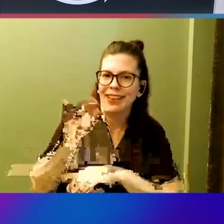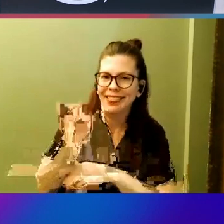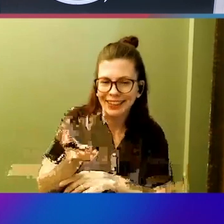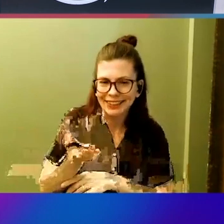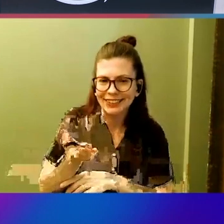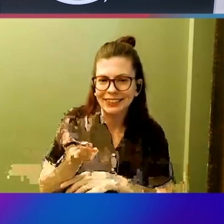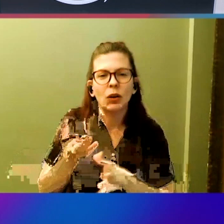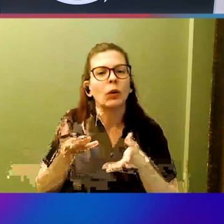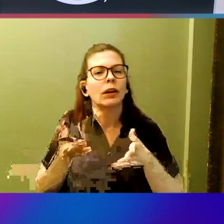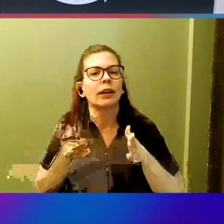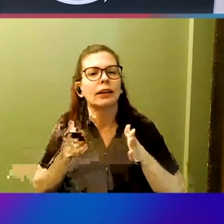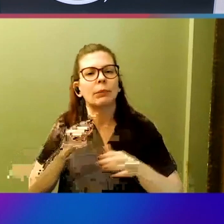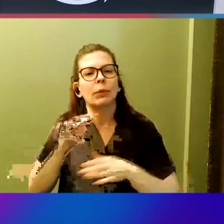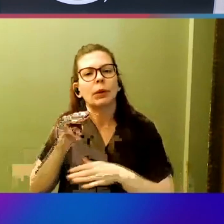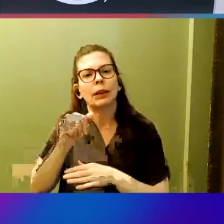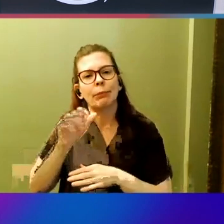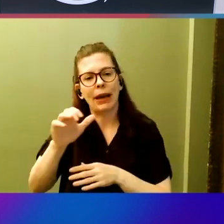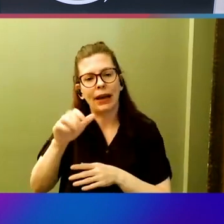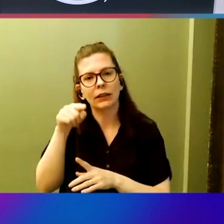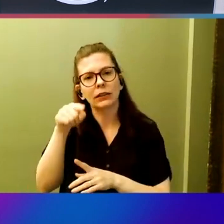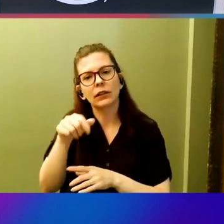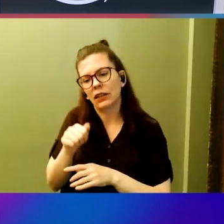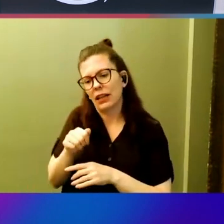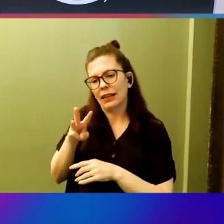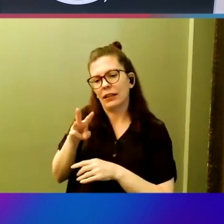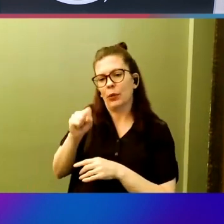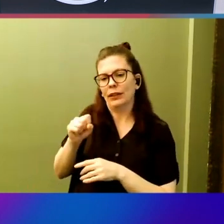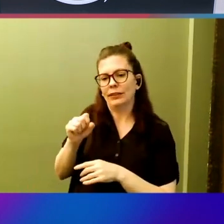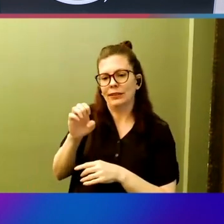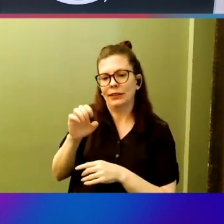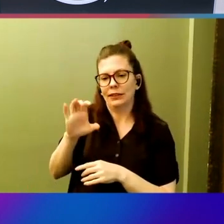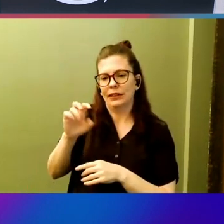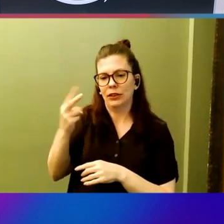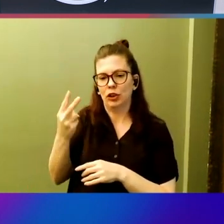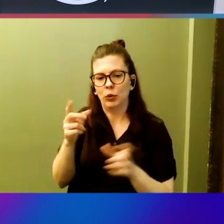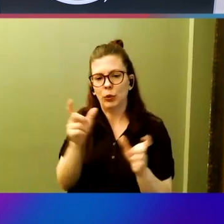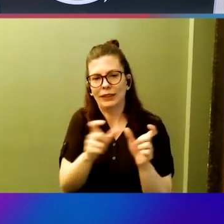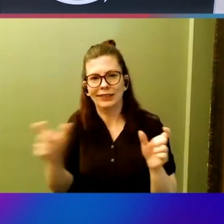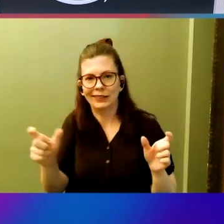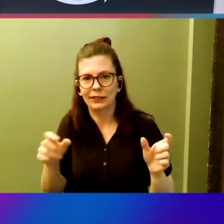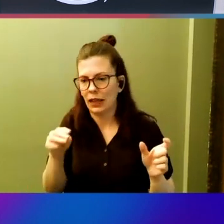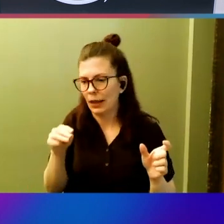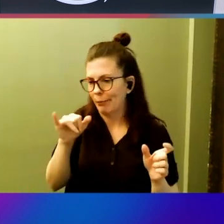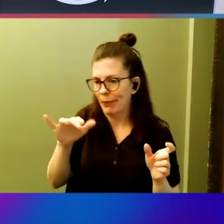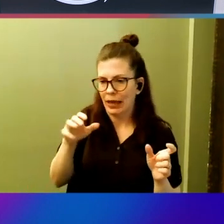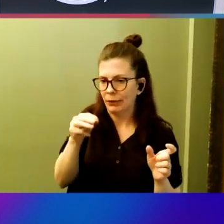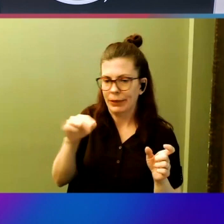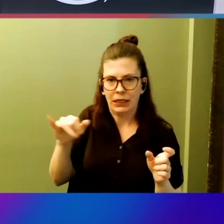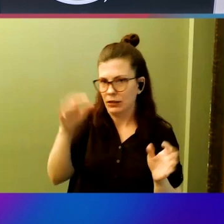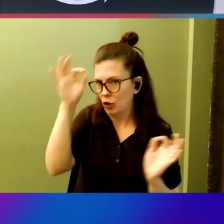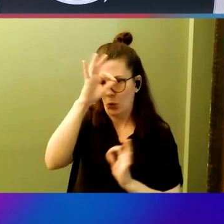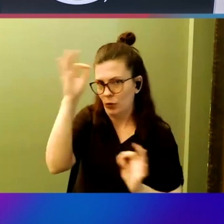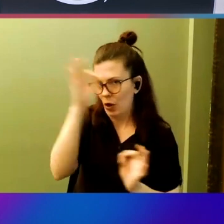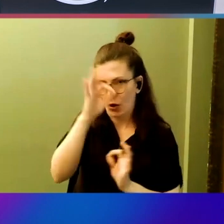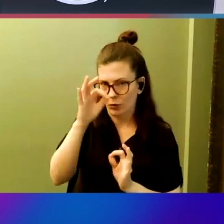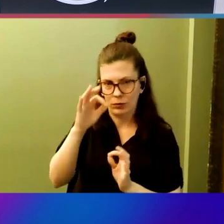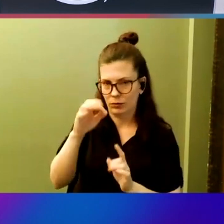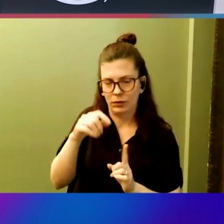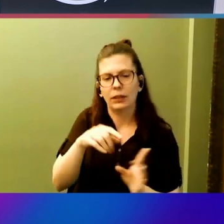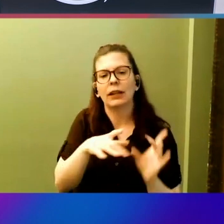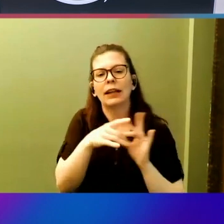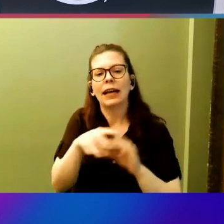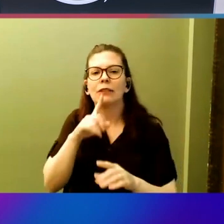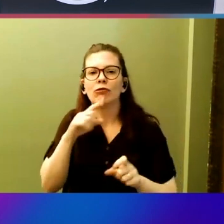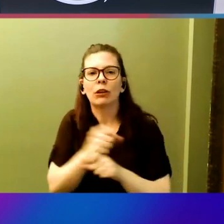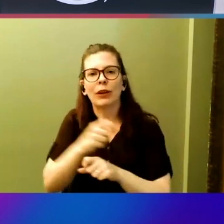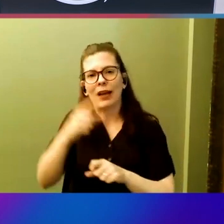Mac Mini as an AWS EC2 instance that the Mac Mini doesn't know that it is an AWS data center. Right. It literally thinks it's sitting... just like